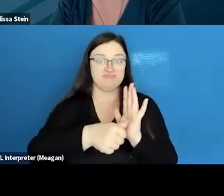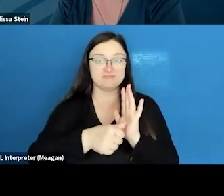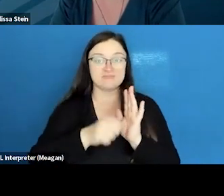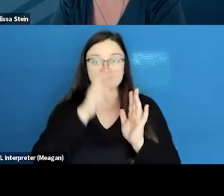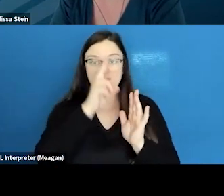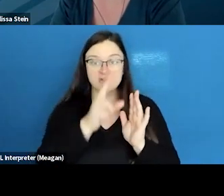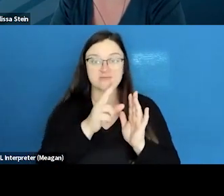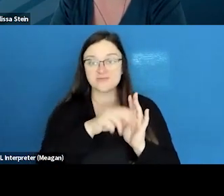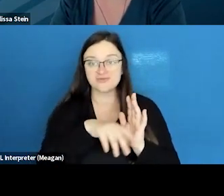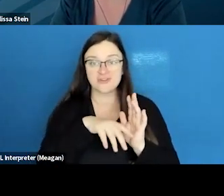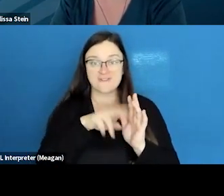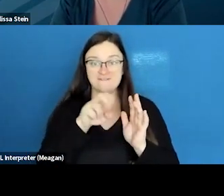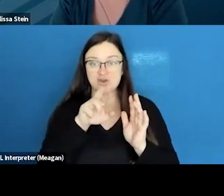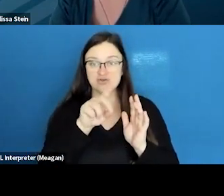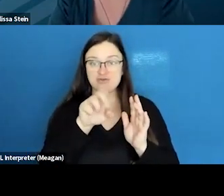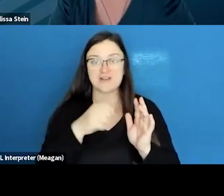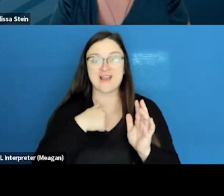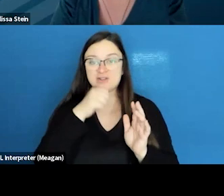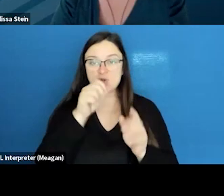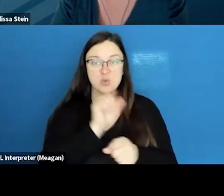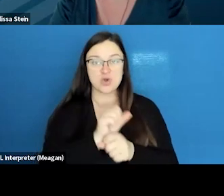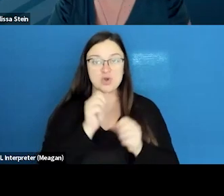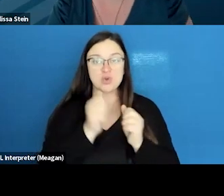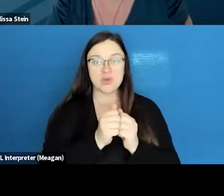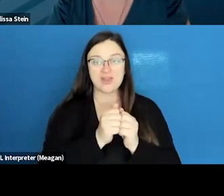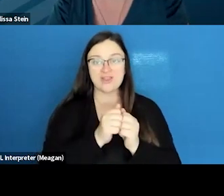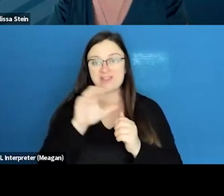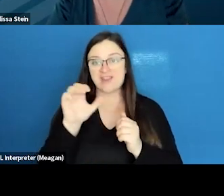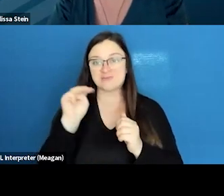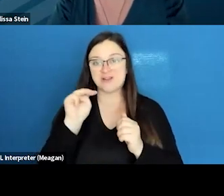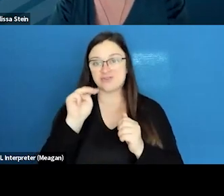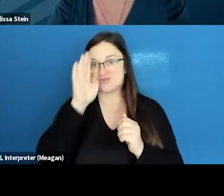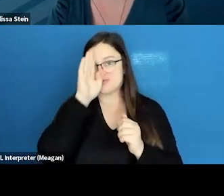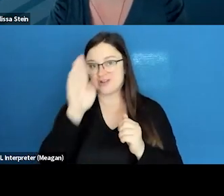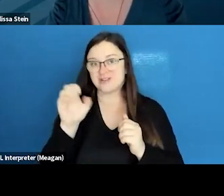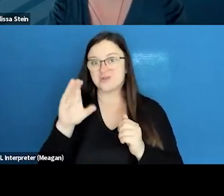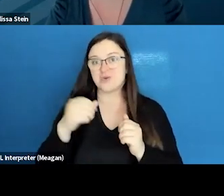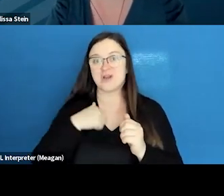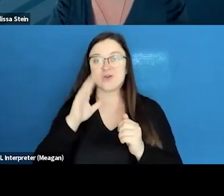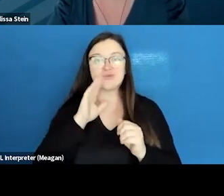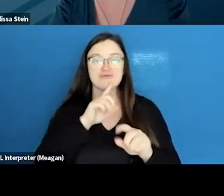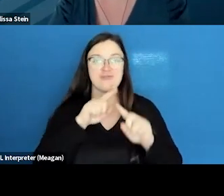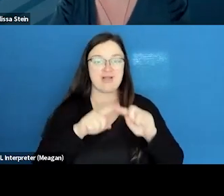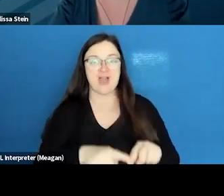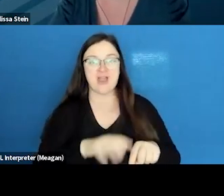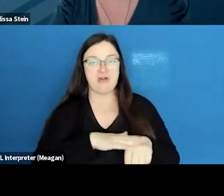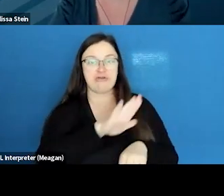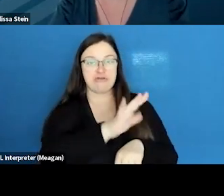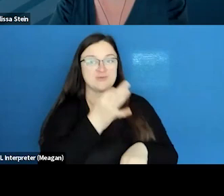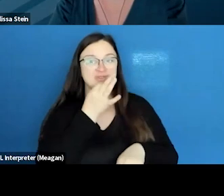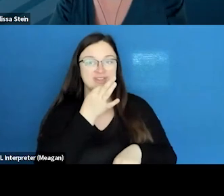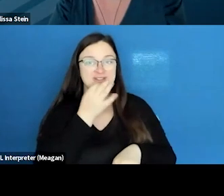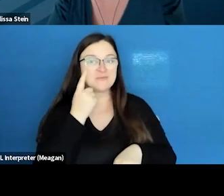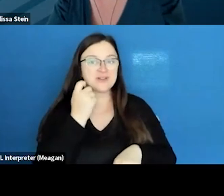do not work with case managers directly outside of an evaluation sense, so I would rely on her expertise for that, because it sounds like she has